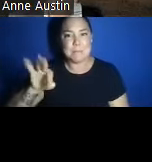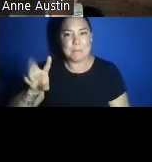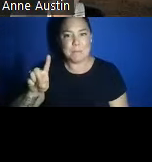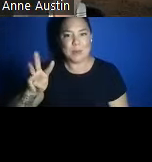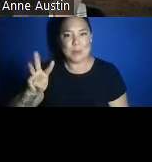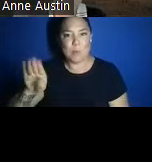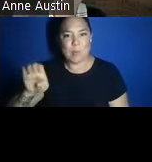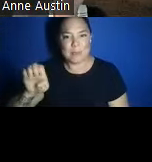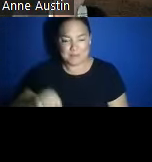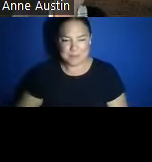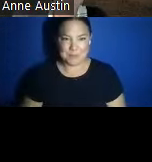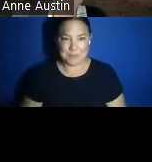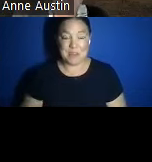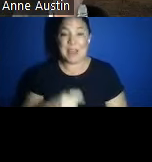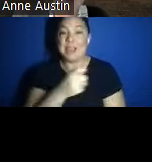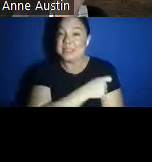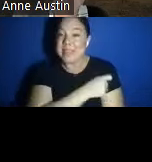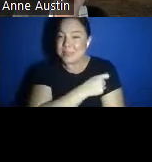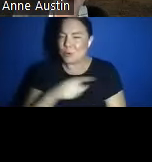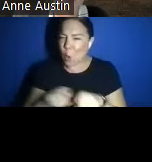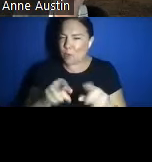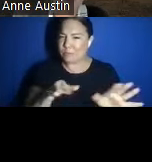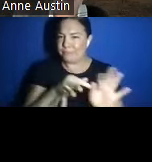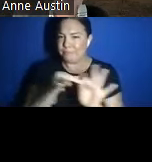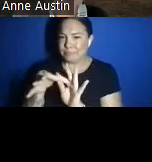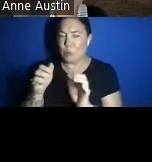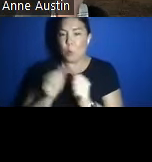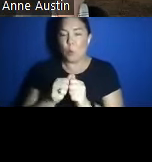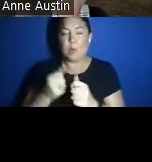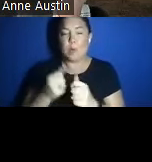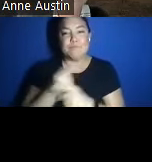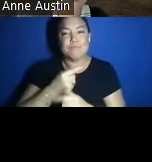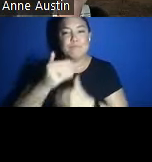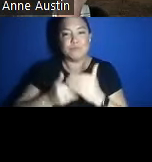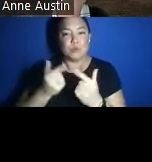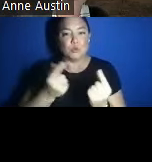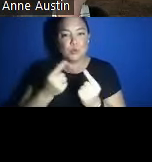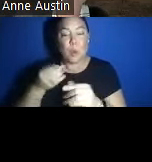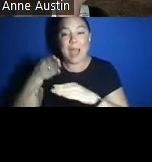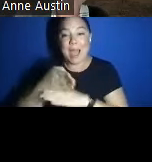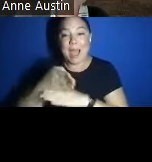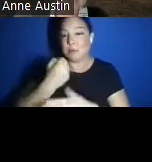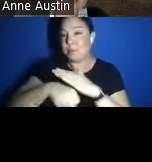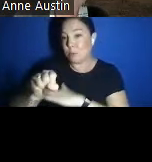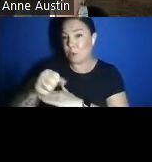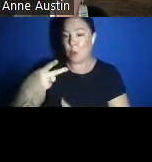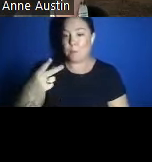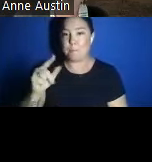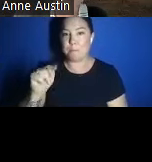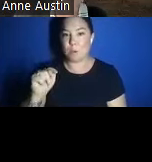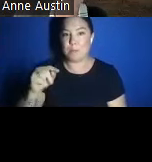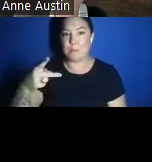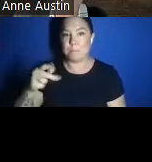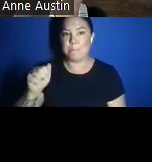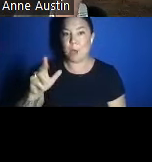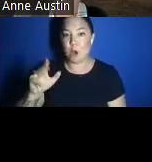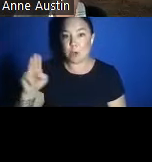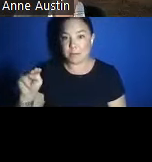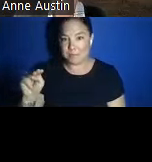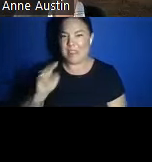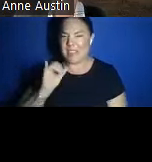also associated with the rituals of postpartum, ensuring that mother and child survive the tenuous period soon